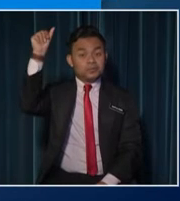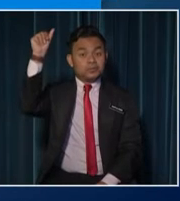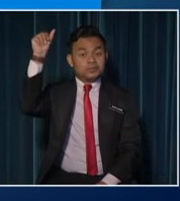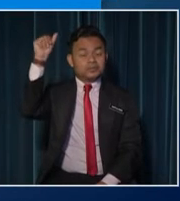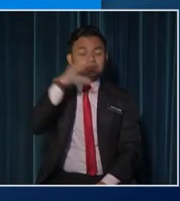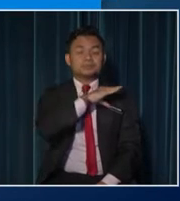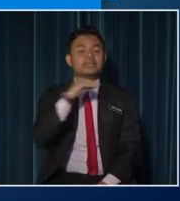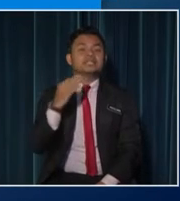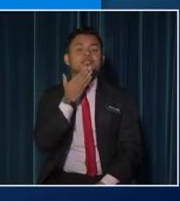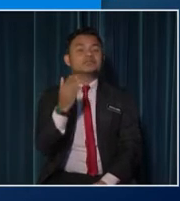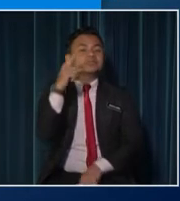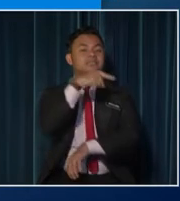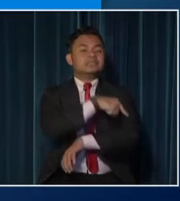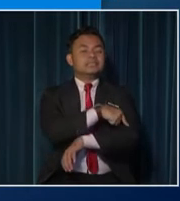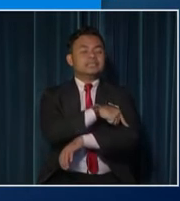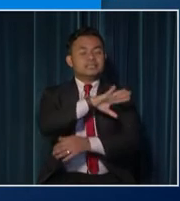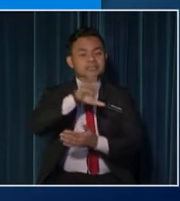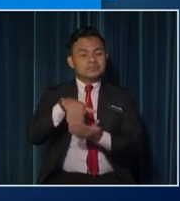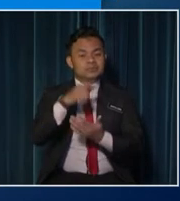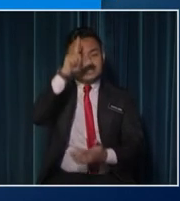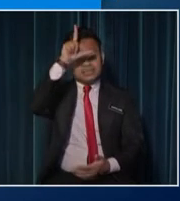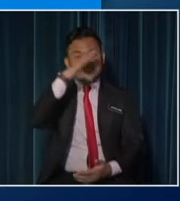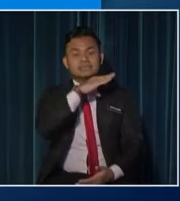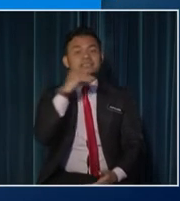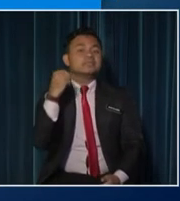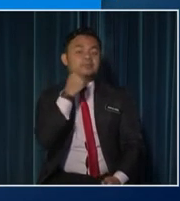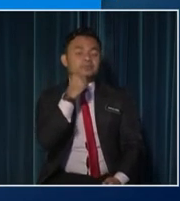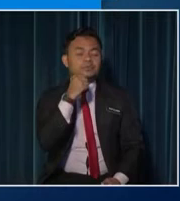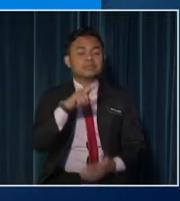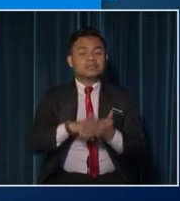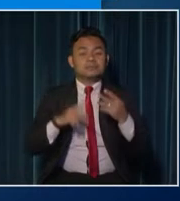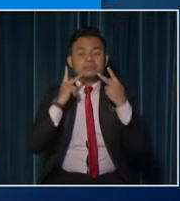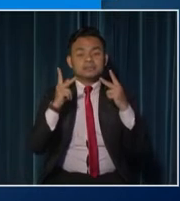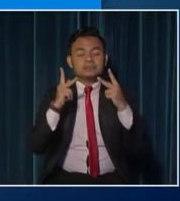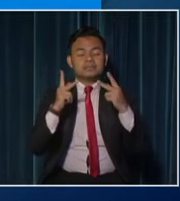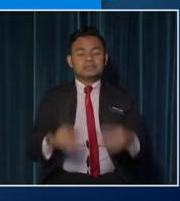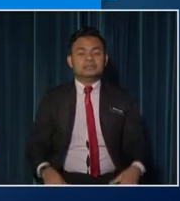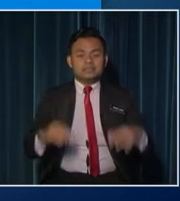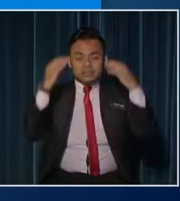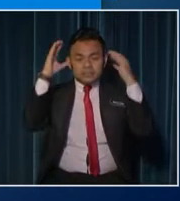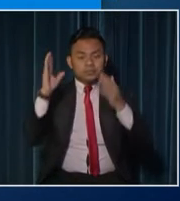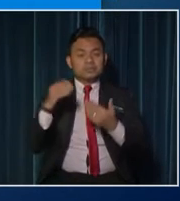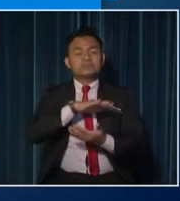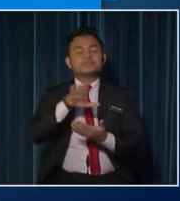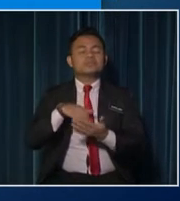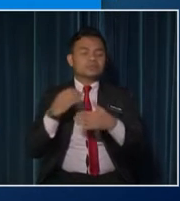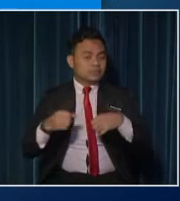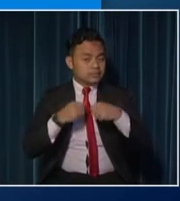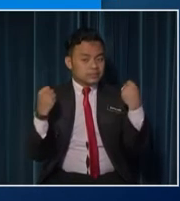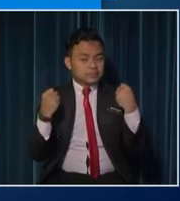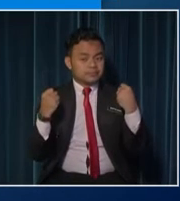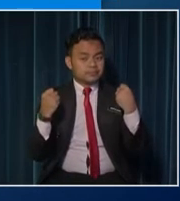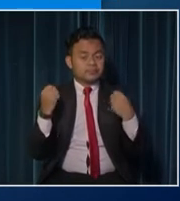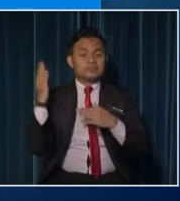Assalamualaikum and a good day to you, boys and girls. How are you today? I hope you are in good health. I'm